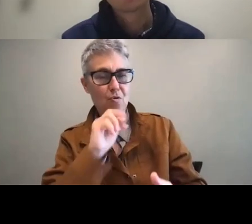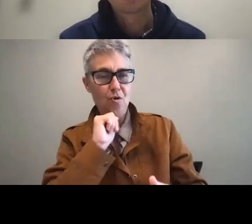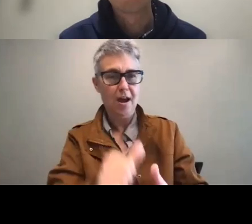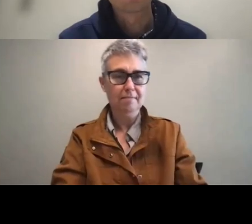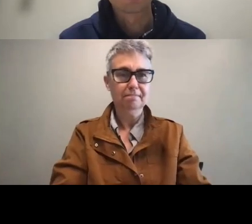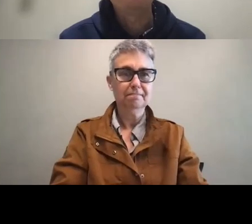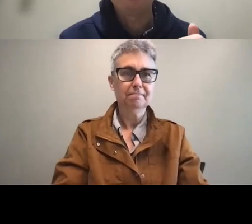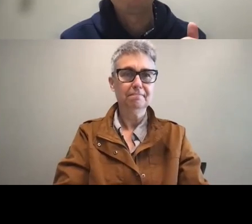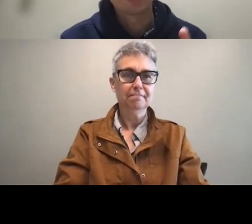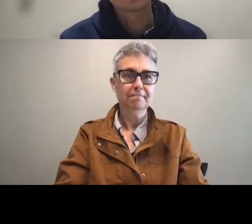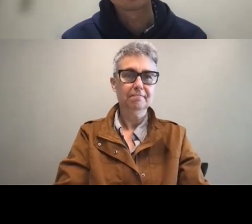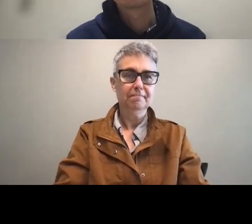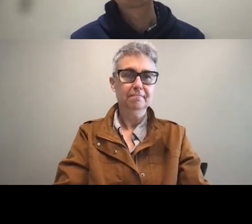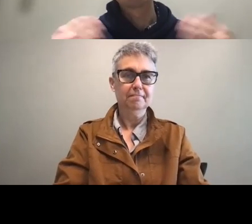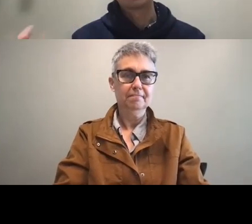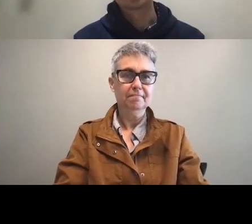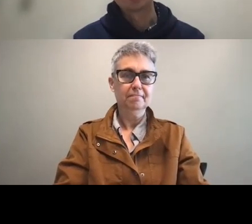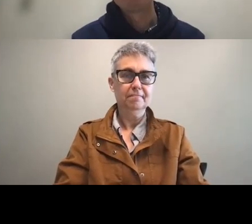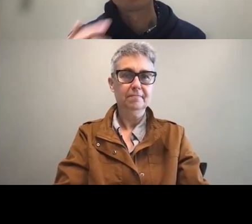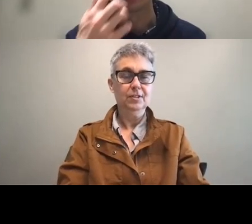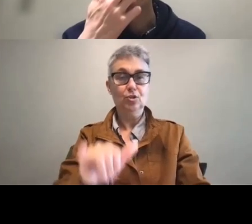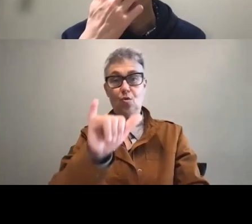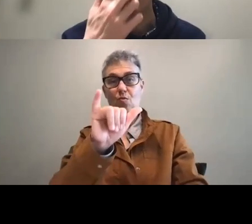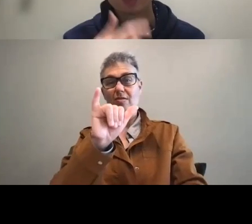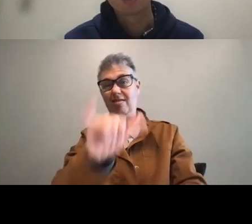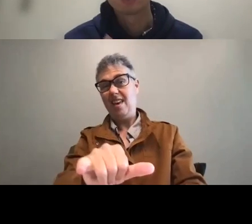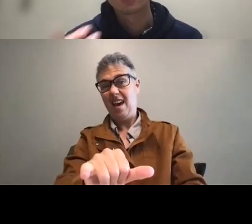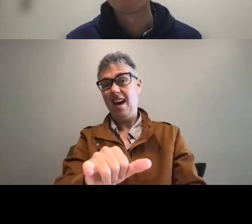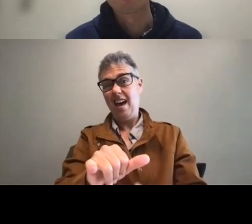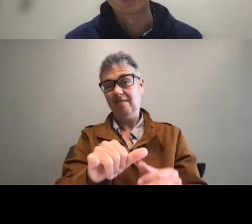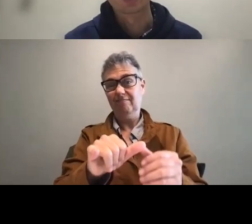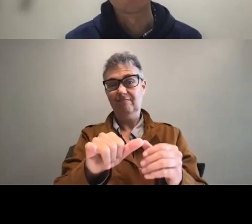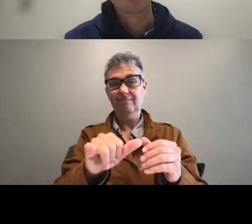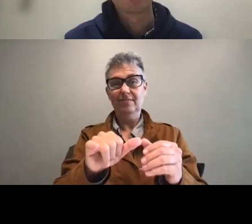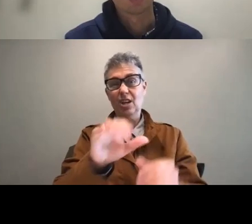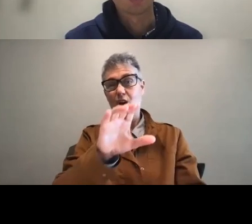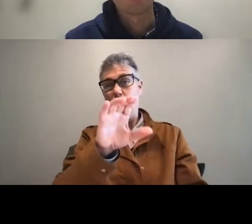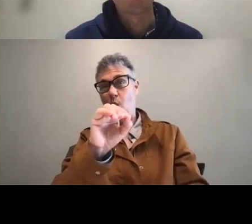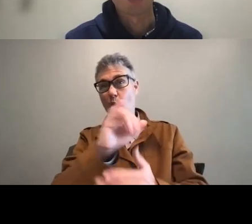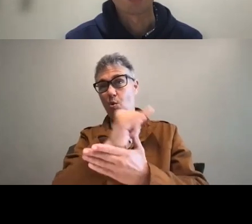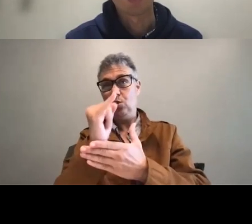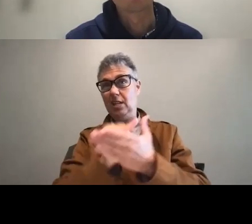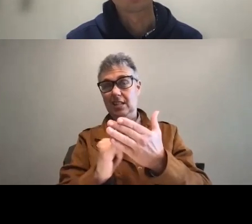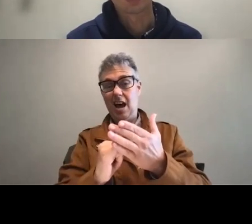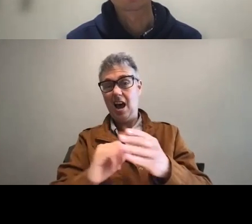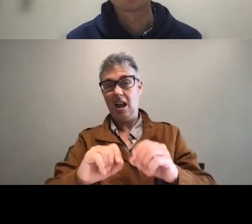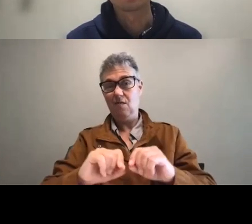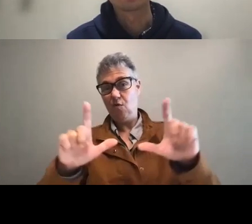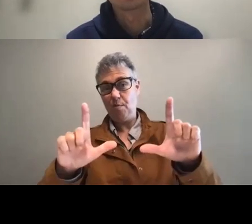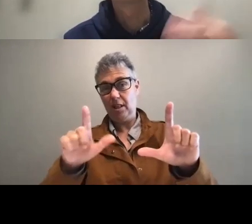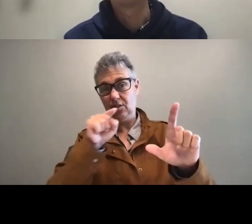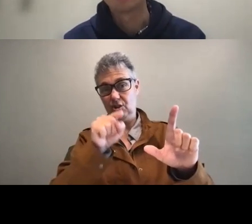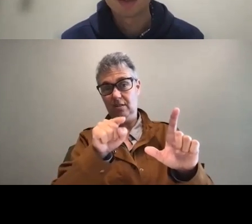guess based on this formulation, right, this co-design formulation, then how do we